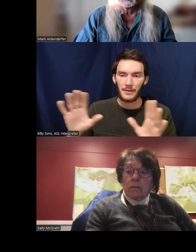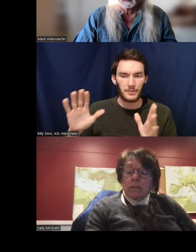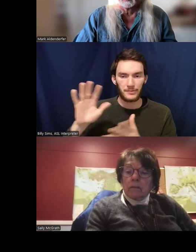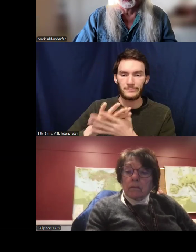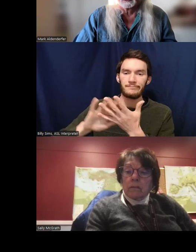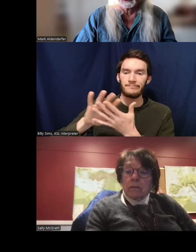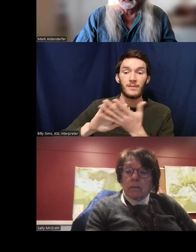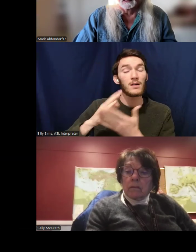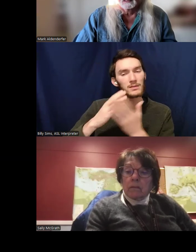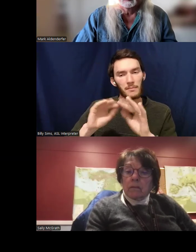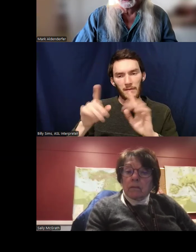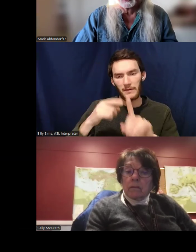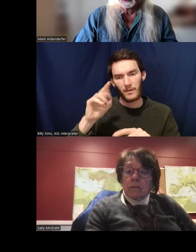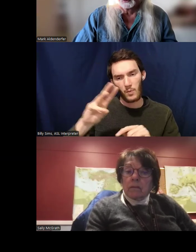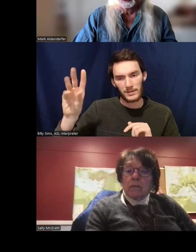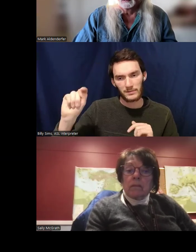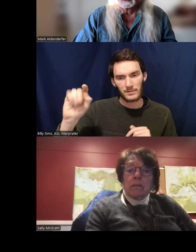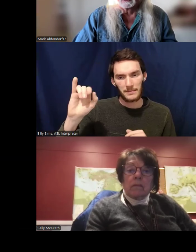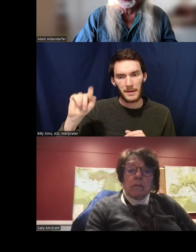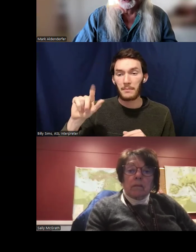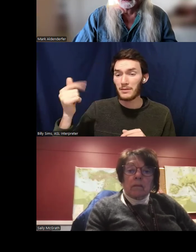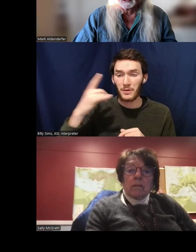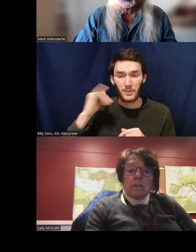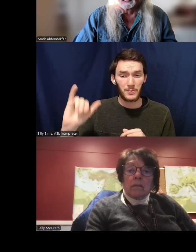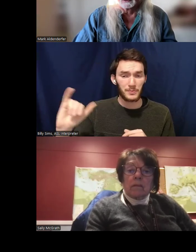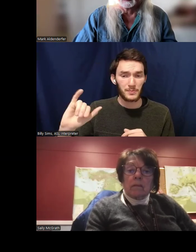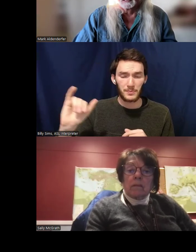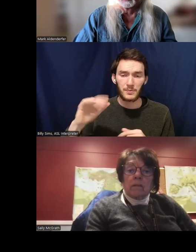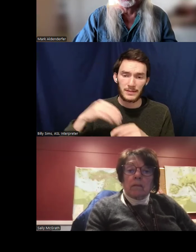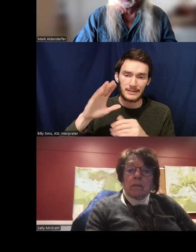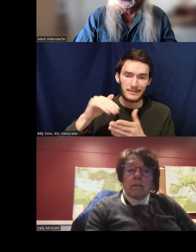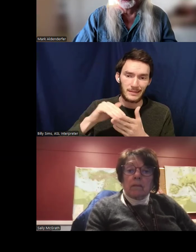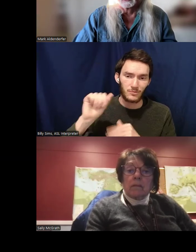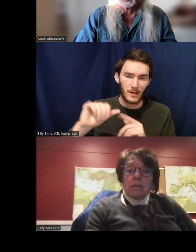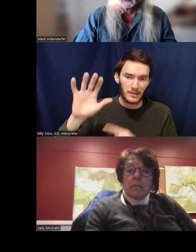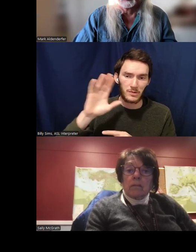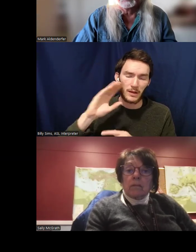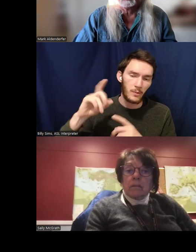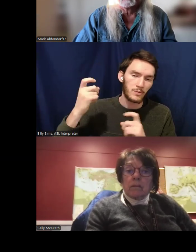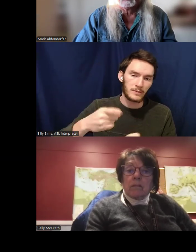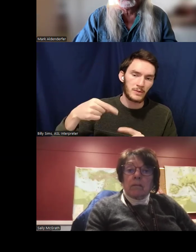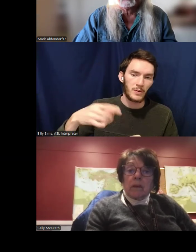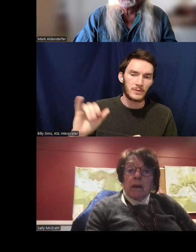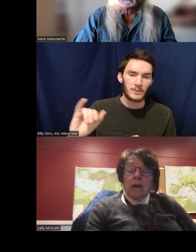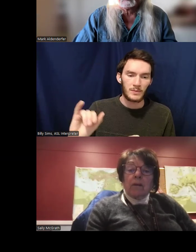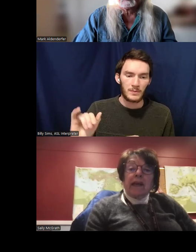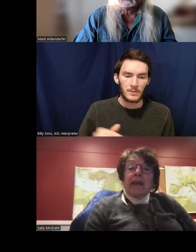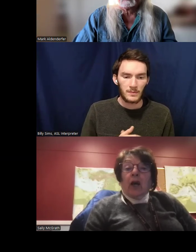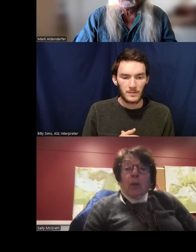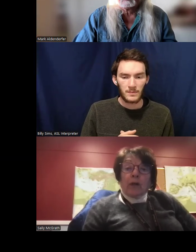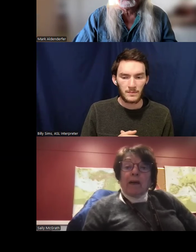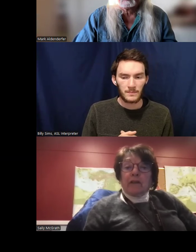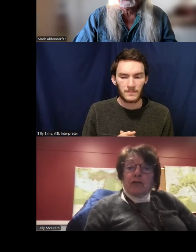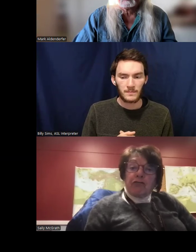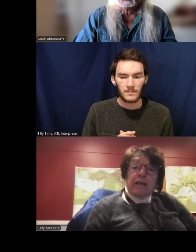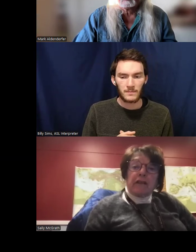must have come from Western Tibet, but there's other gold deposits elsewhere in Central Asia that might have contributed to this as well. Okay.